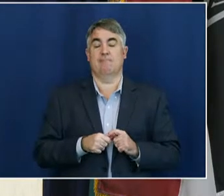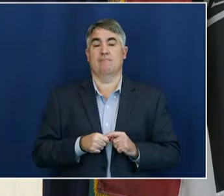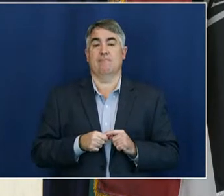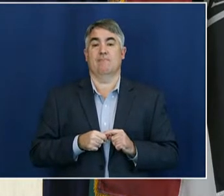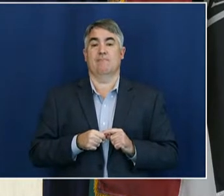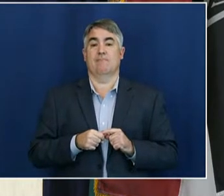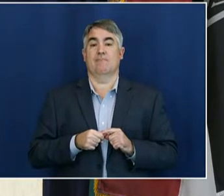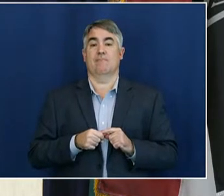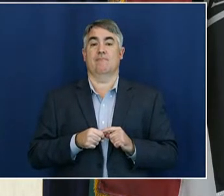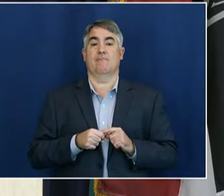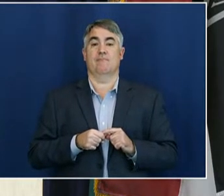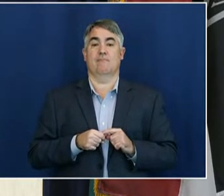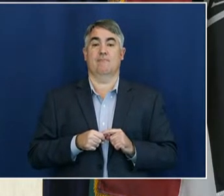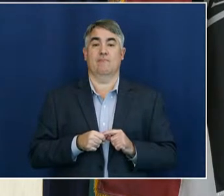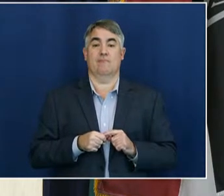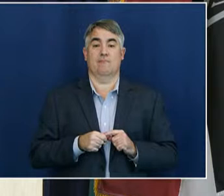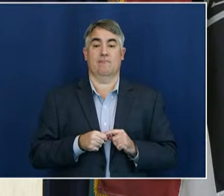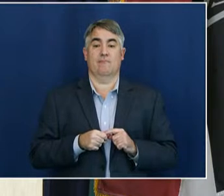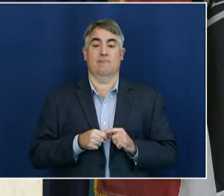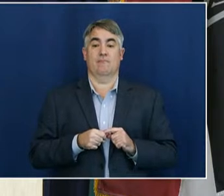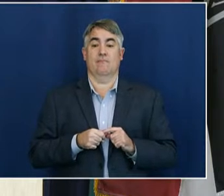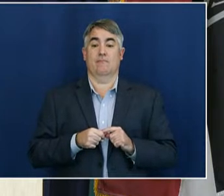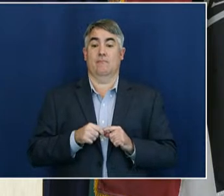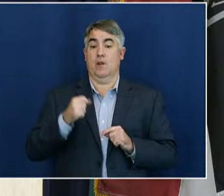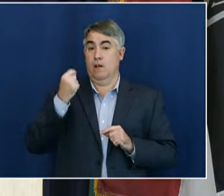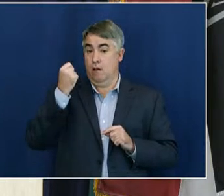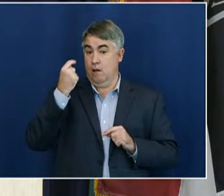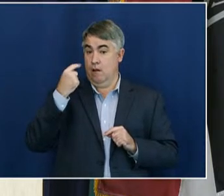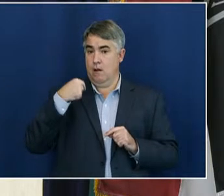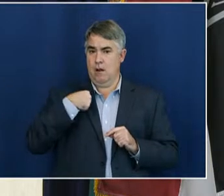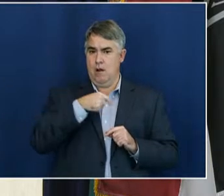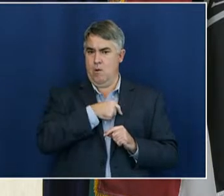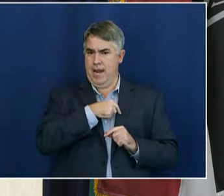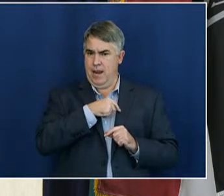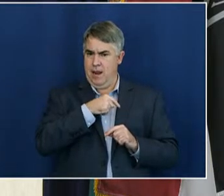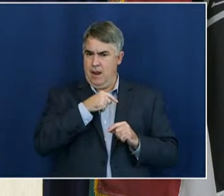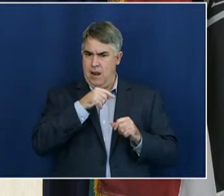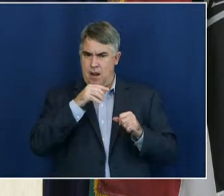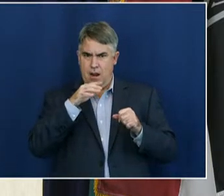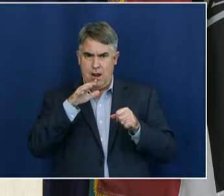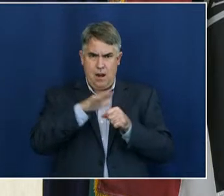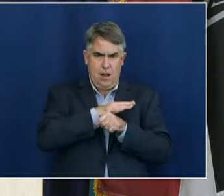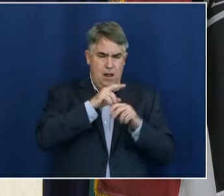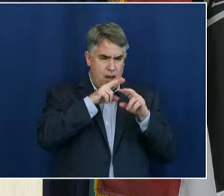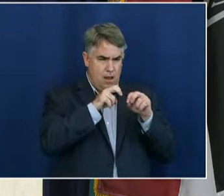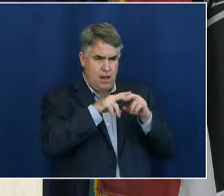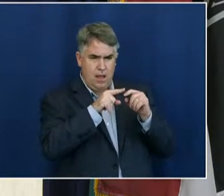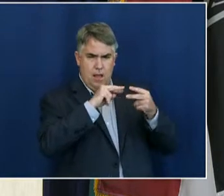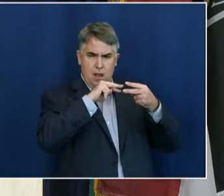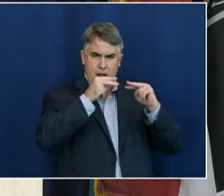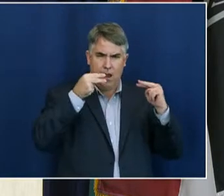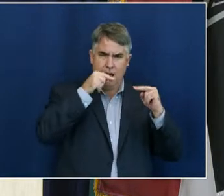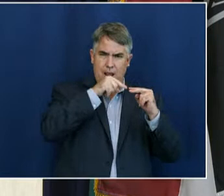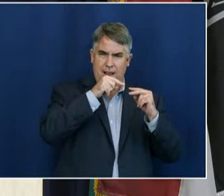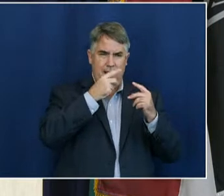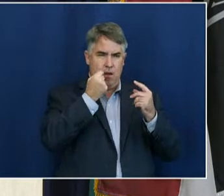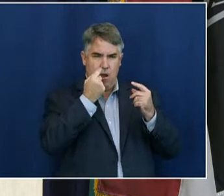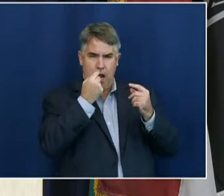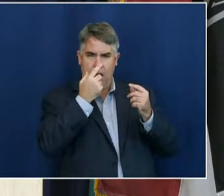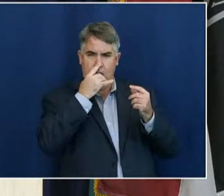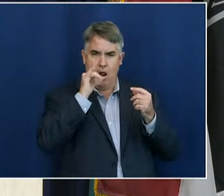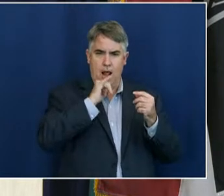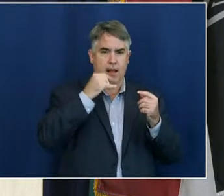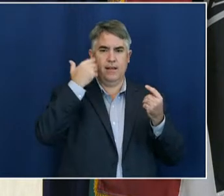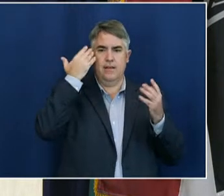we don't have a whole genome sequence result, so that adds up to 153. That's a small number compared to the total number of cases in the